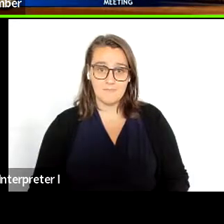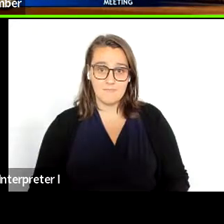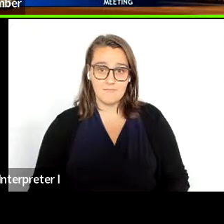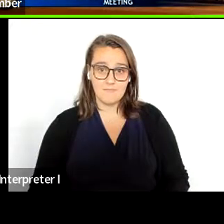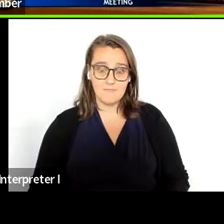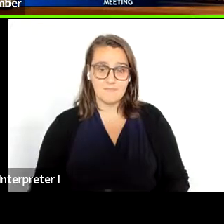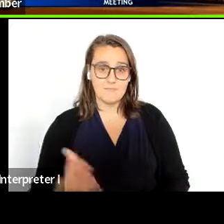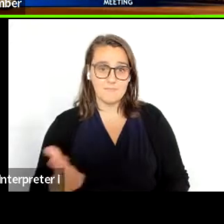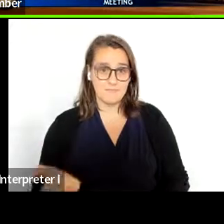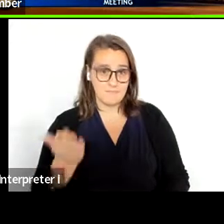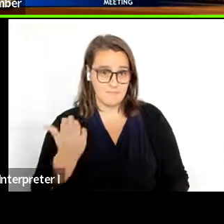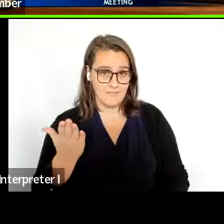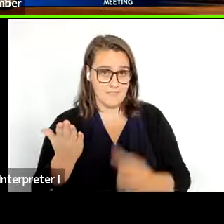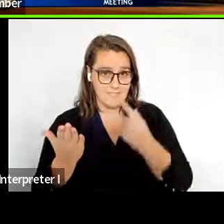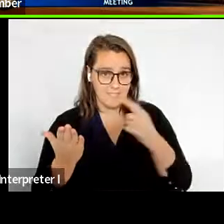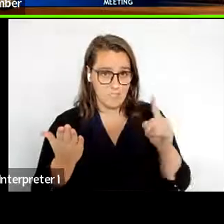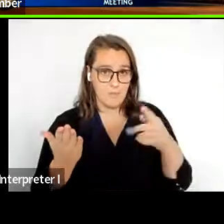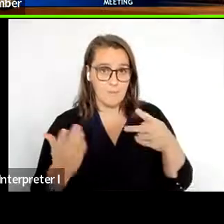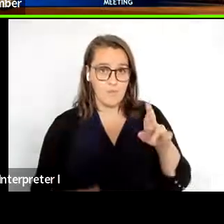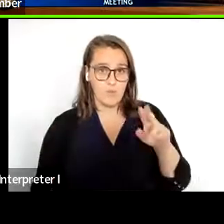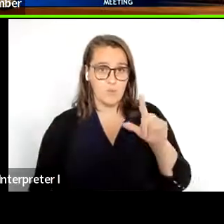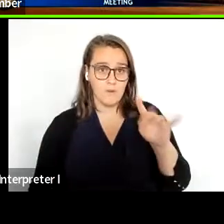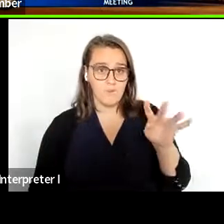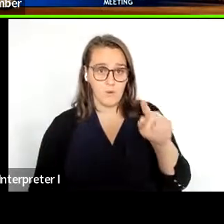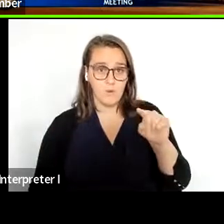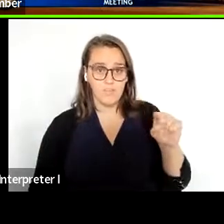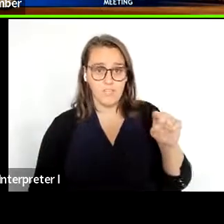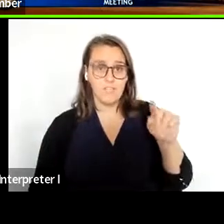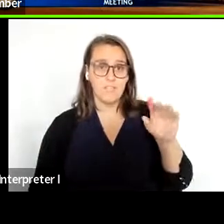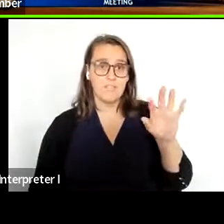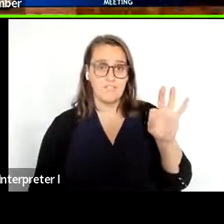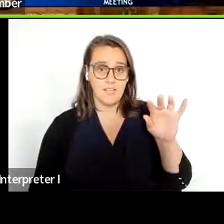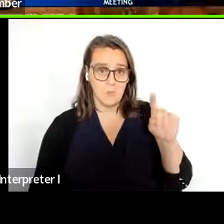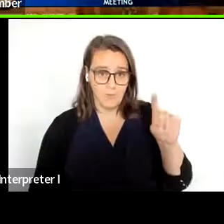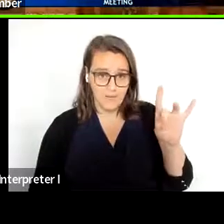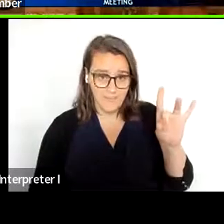We have the declaration before us, PR 24-918. Madam Secretary, would you call the roll?